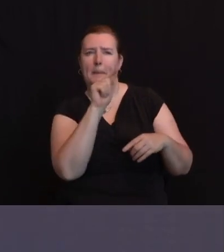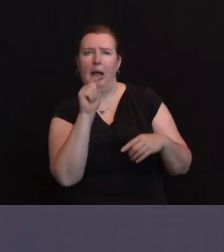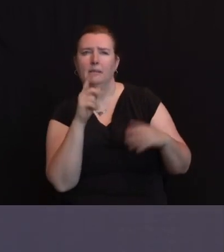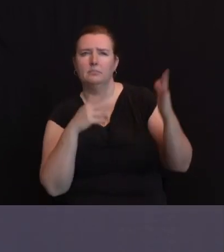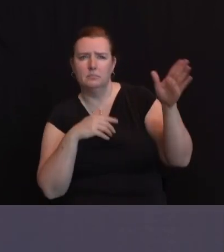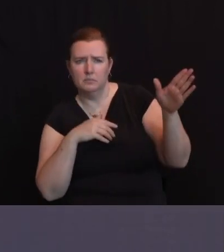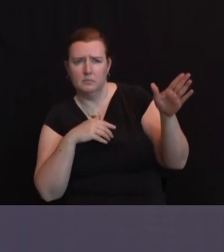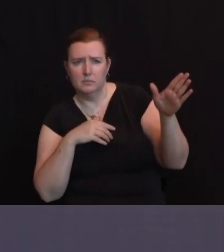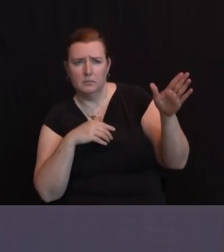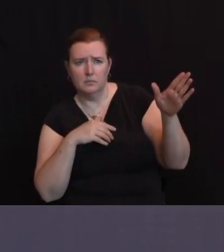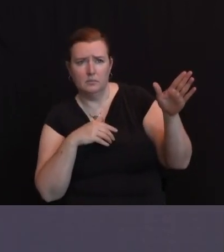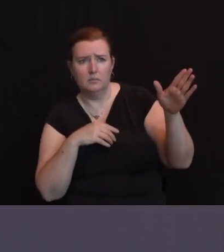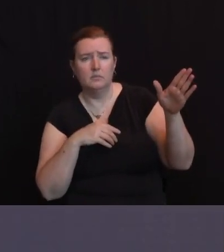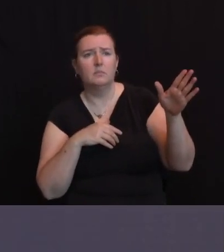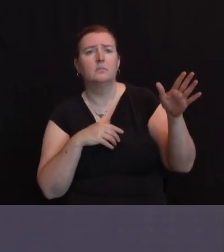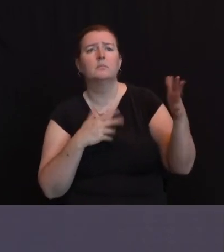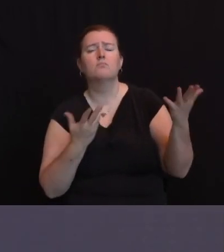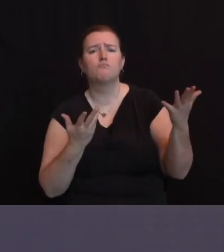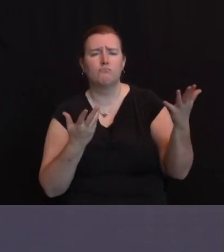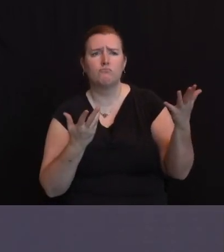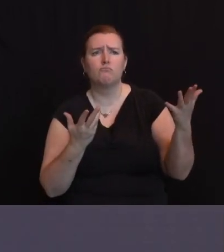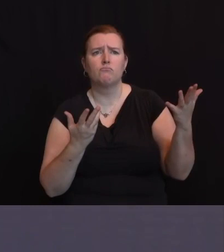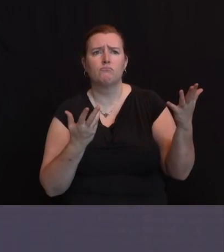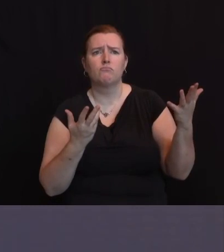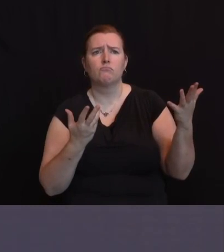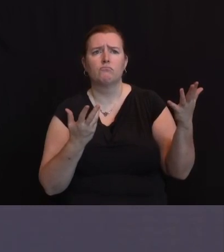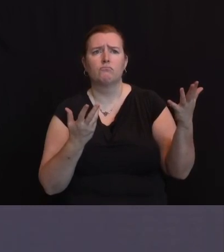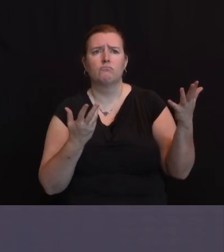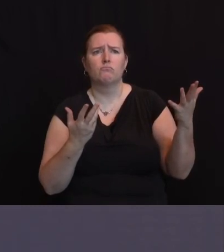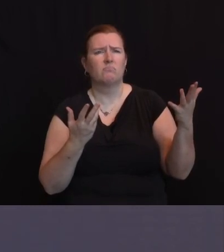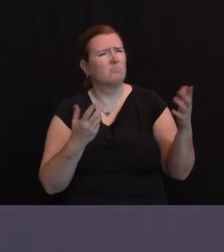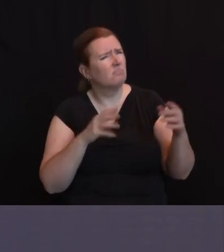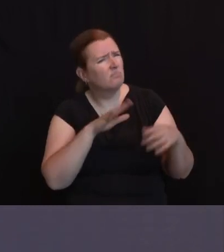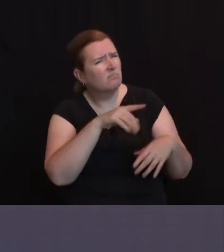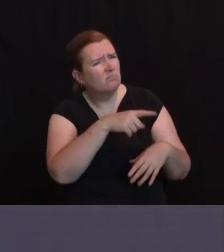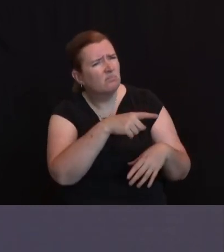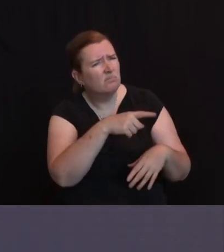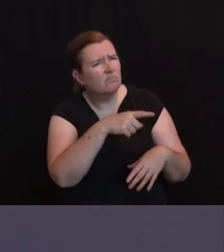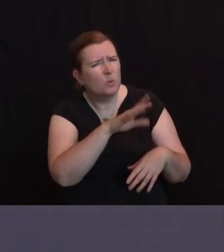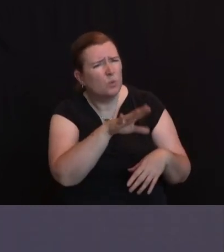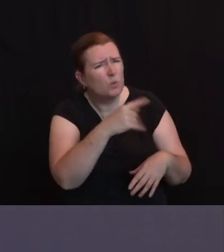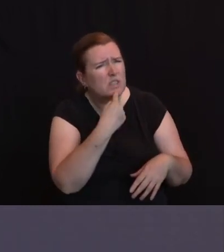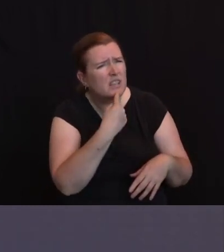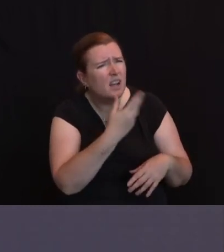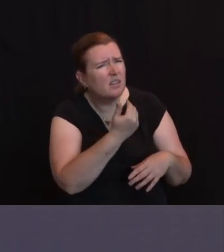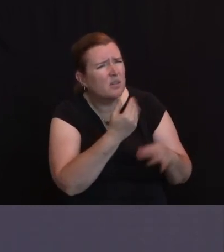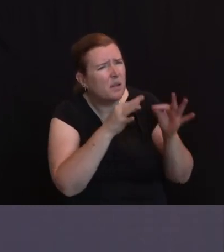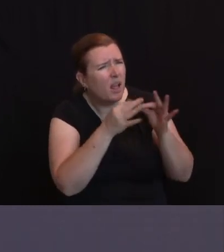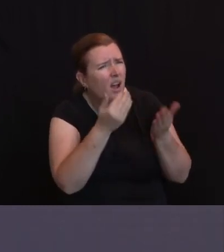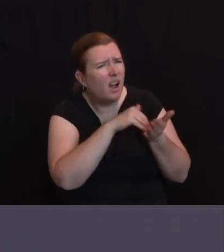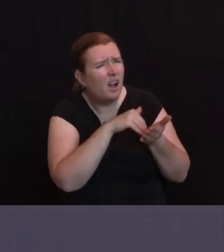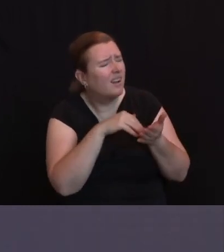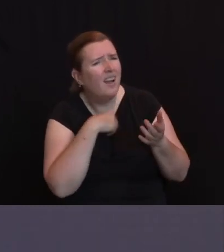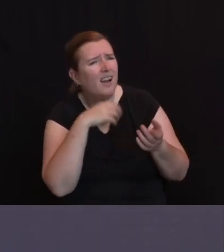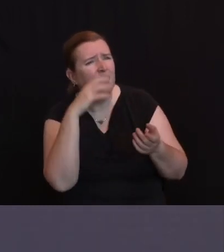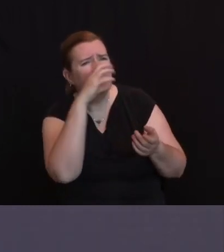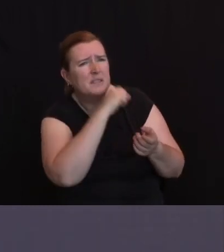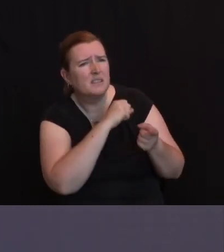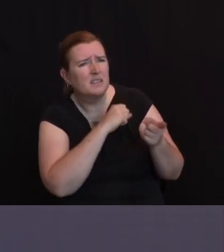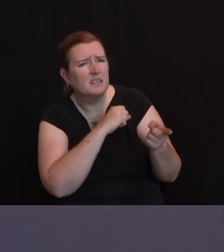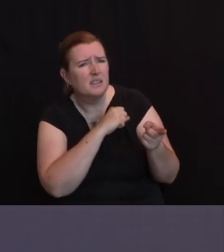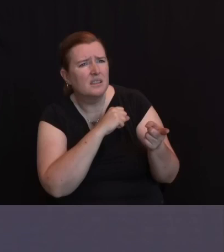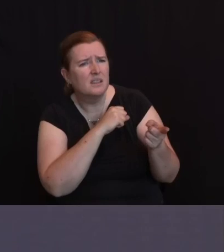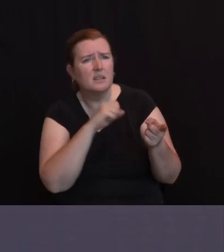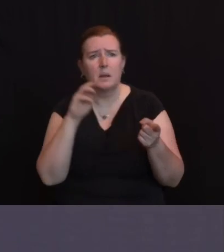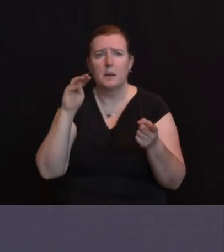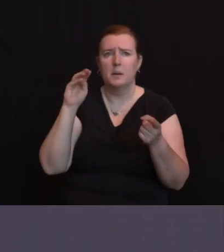share from 75 to 100, zero for those two states. Does that sound possible? I had missed this, so. I haven't seen what